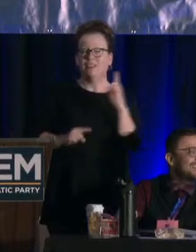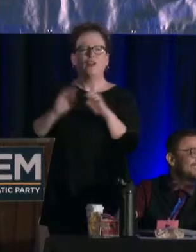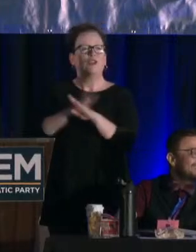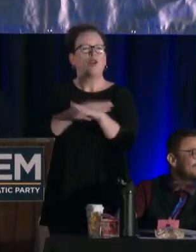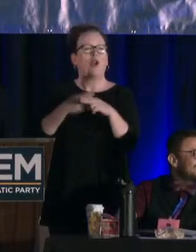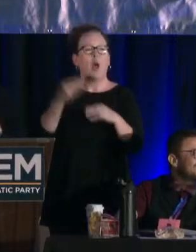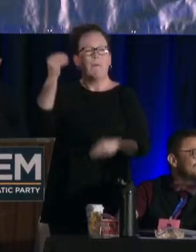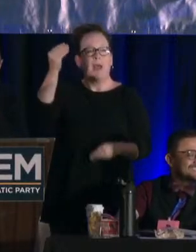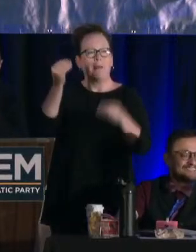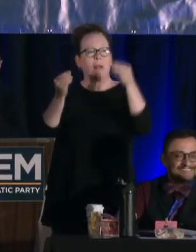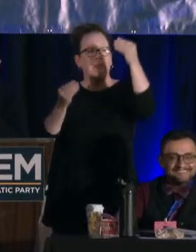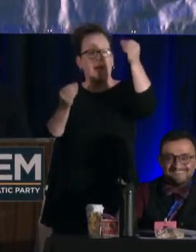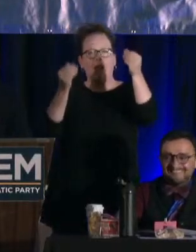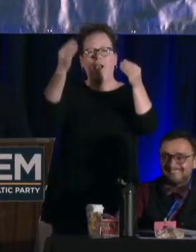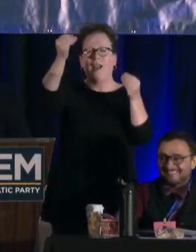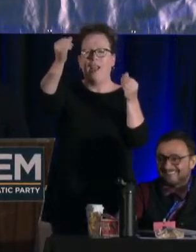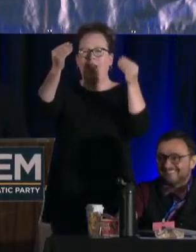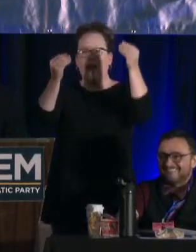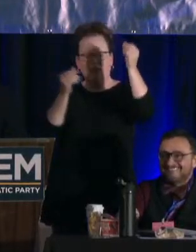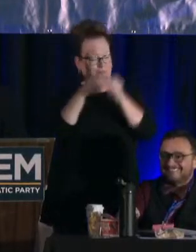money, you know.